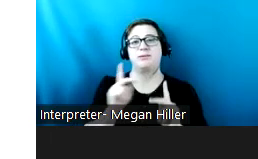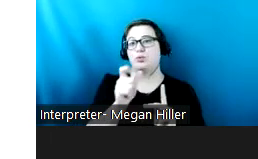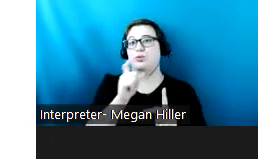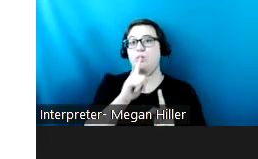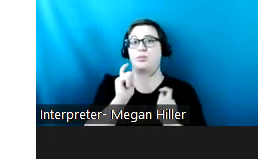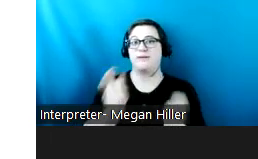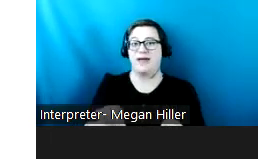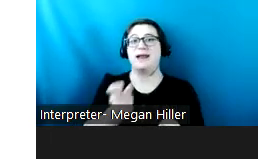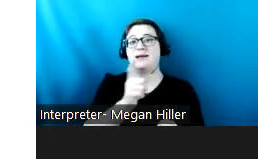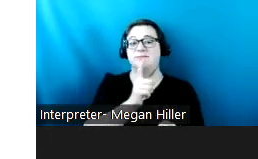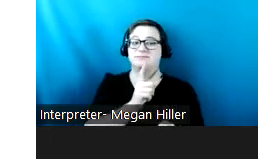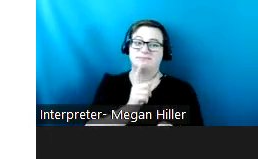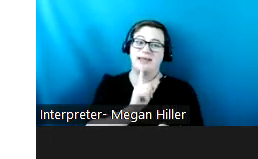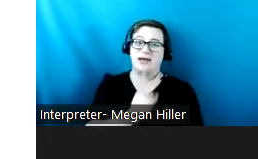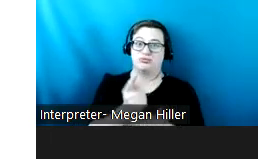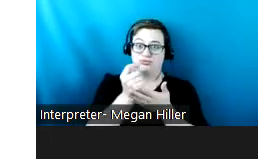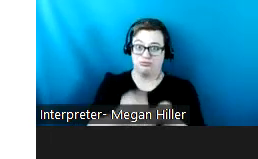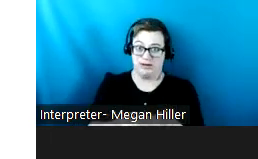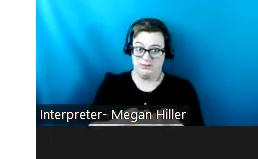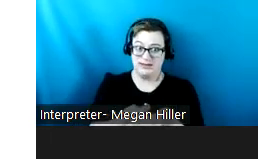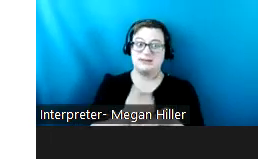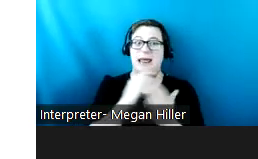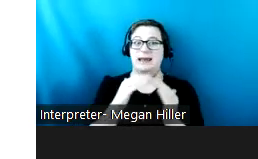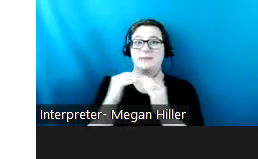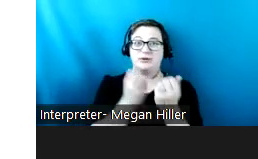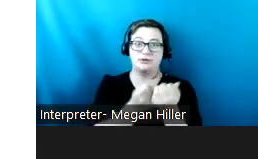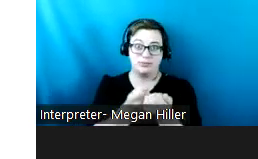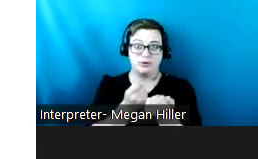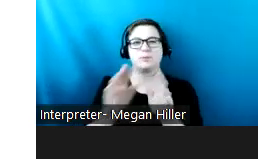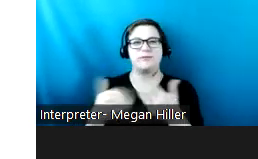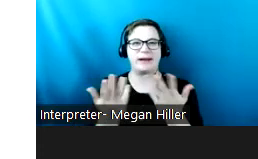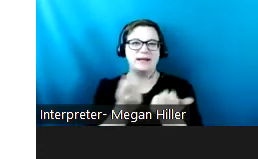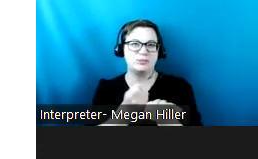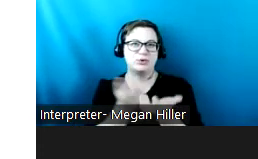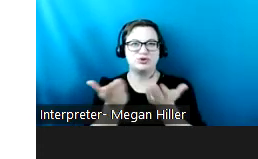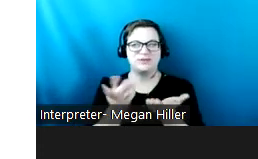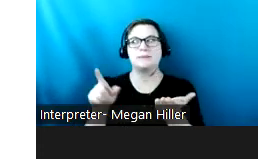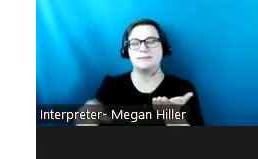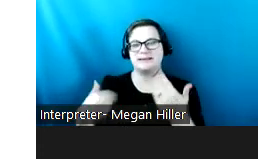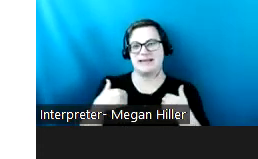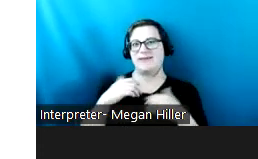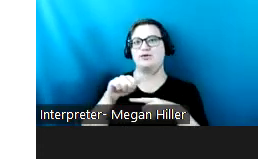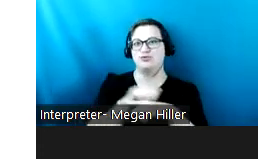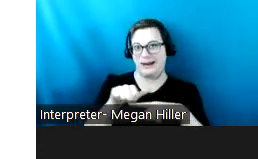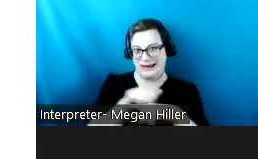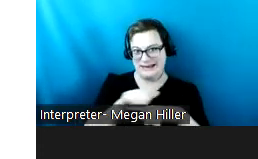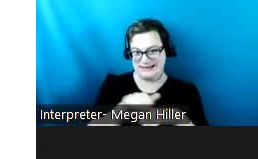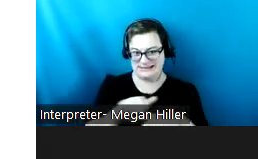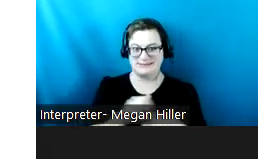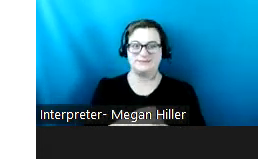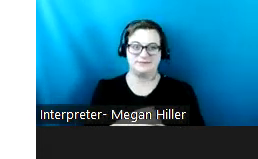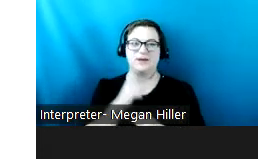and peer support professionals providing some of those support services are trained and demonstrate competency in these following training